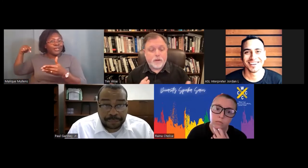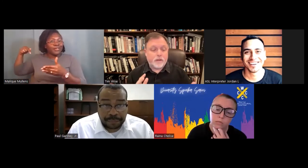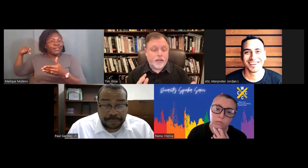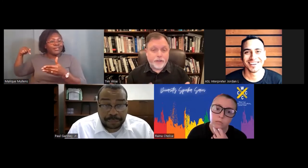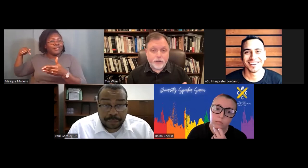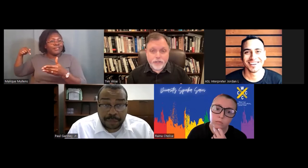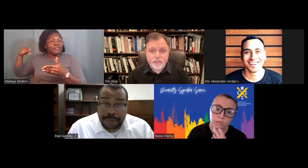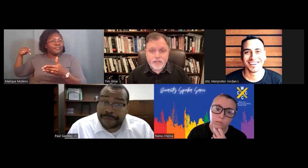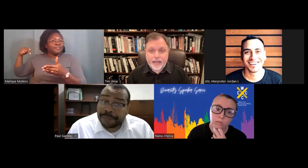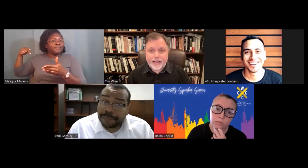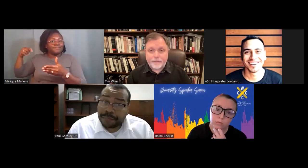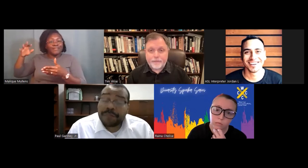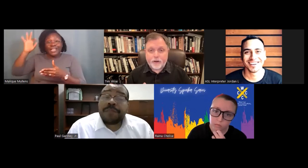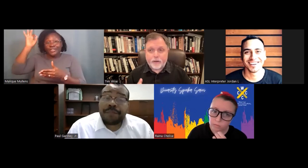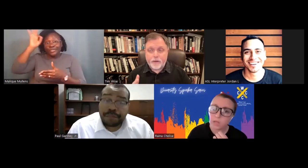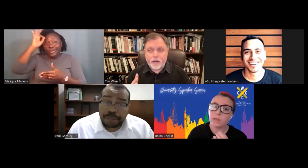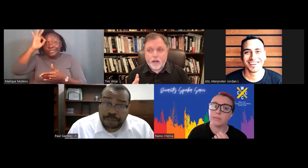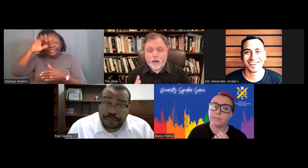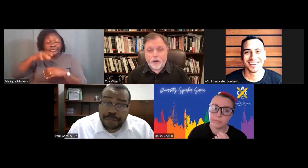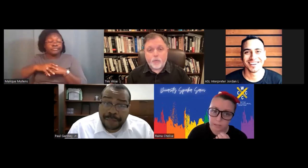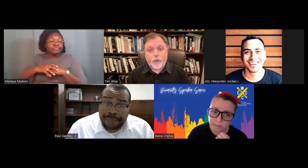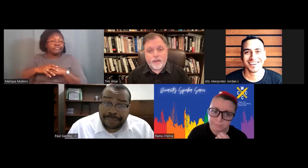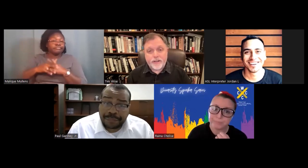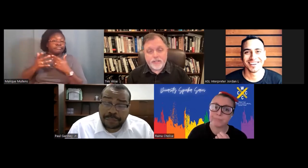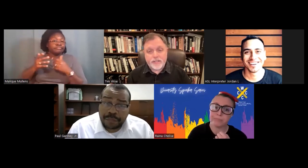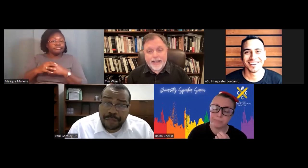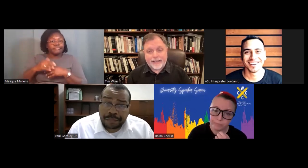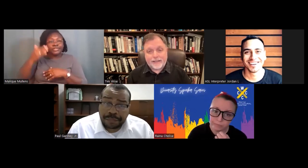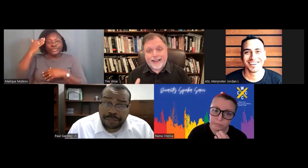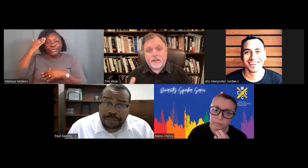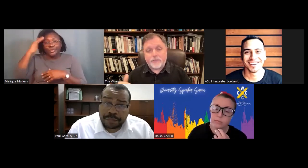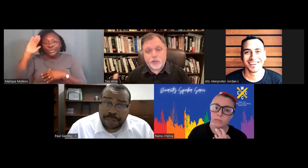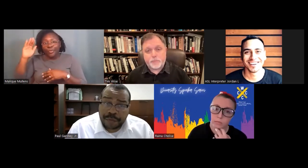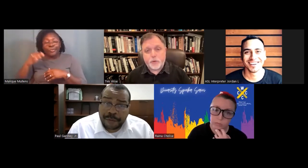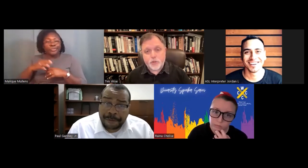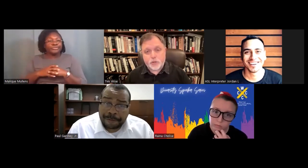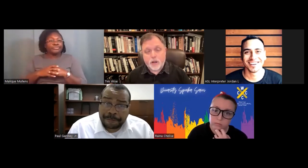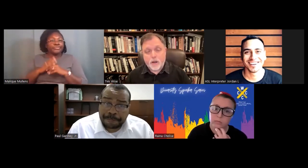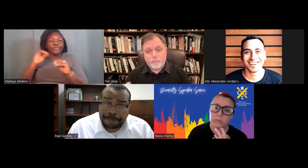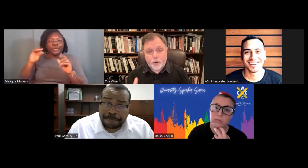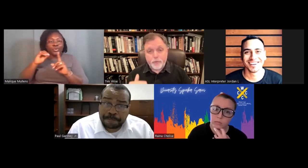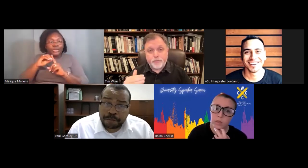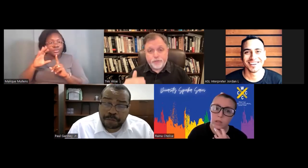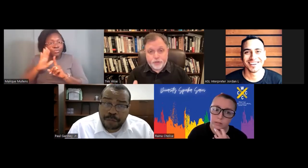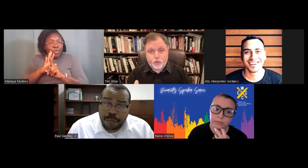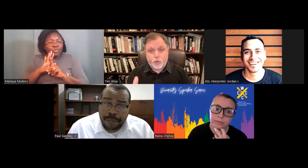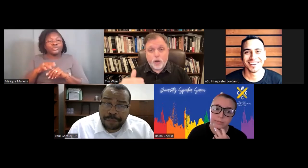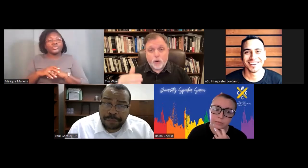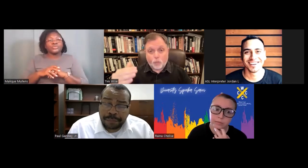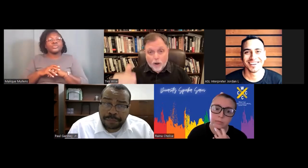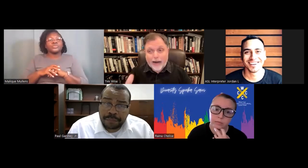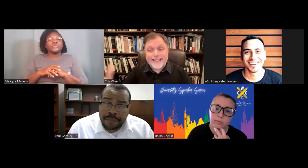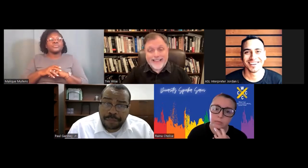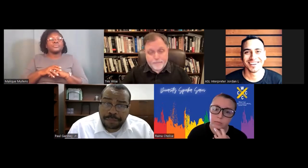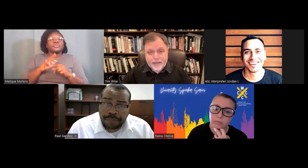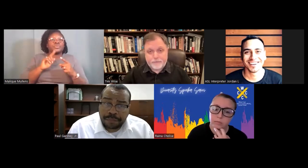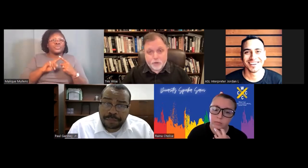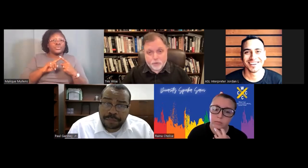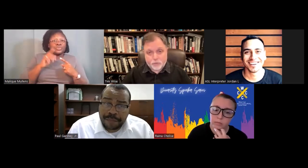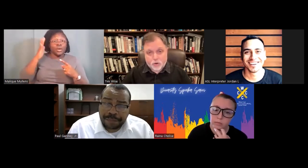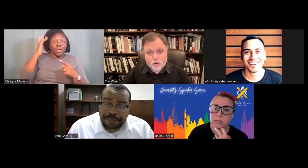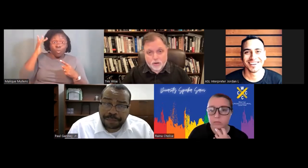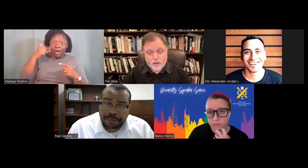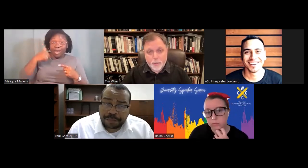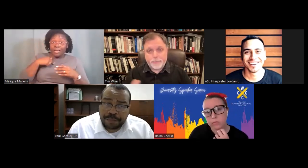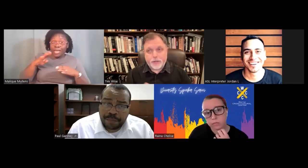from ignorance and from unawareness and lack of exposure, both to why that behavior